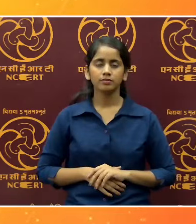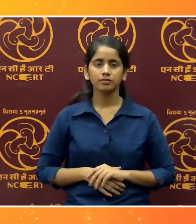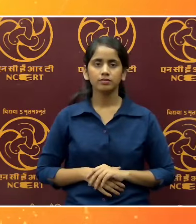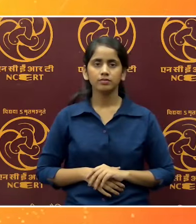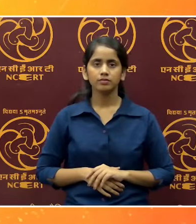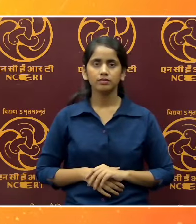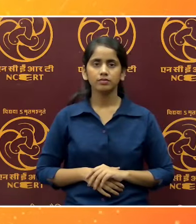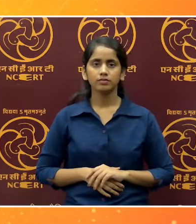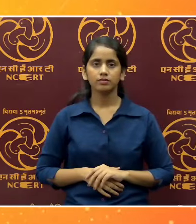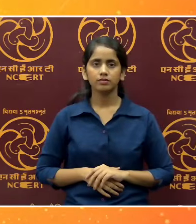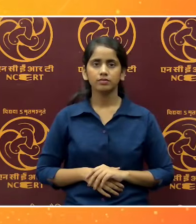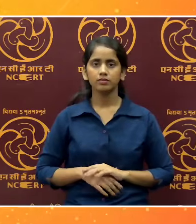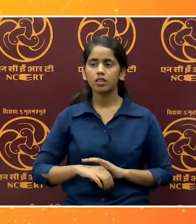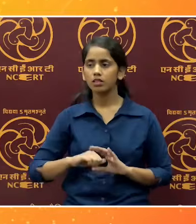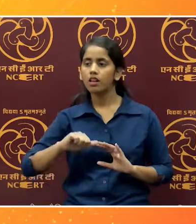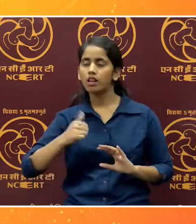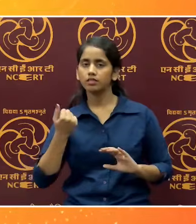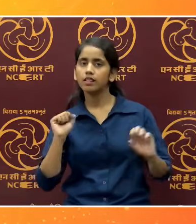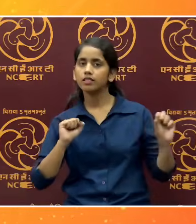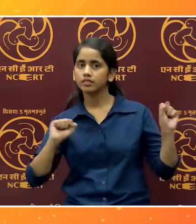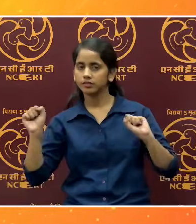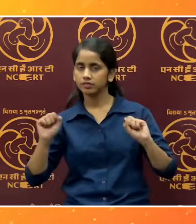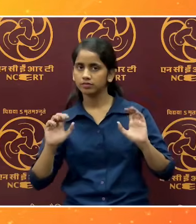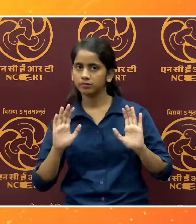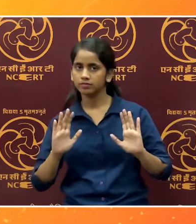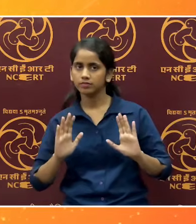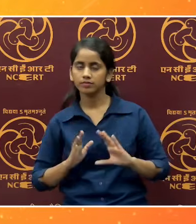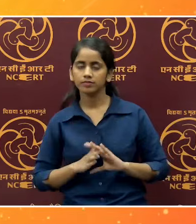Okay, so now there's another activity.